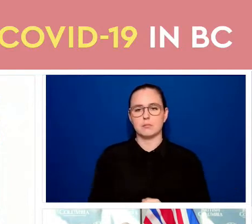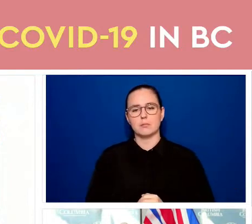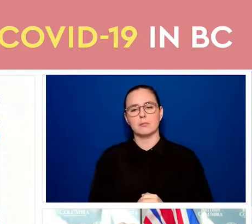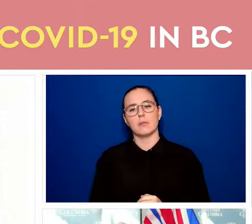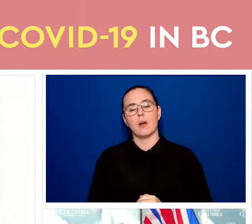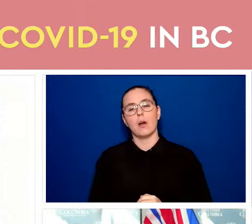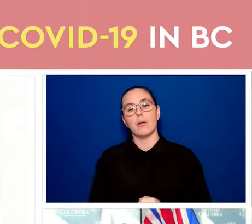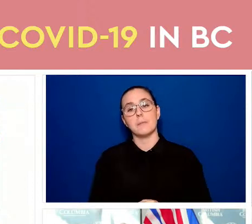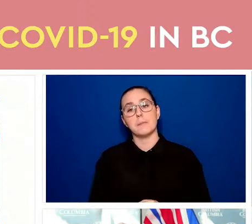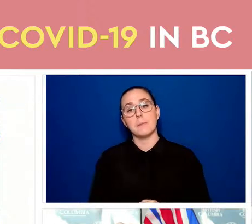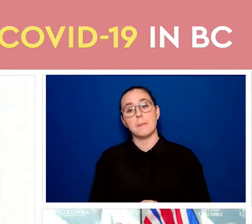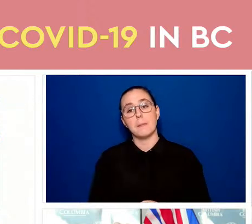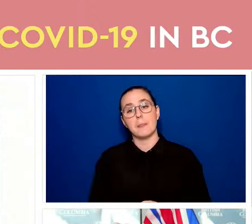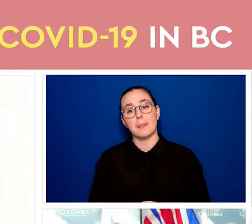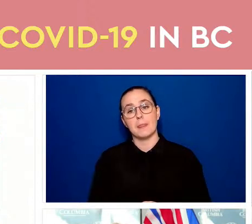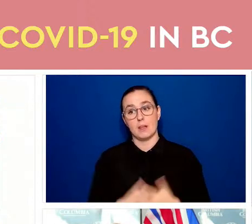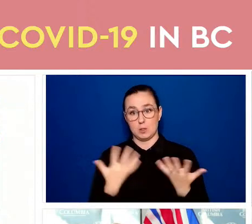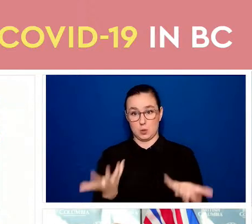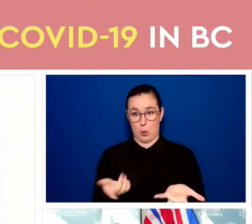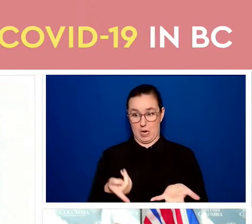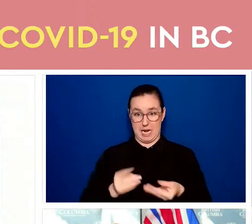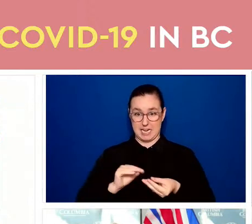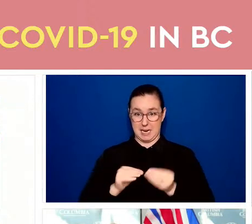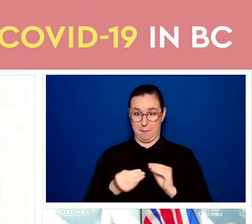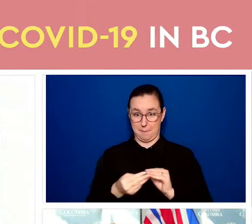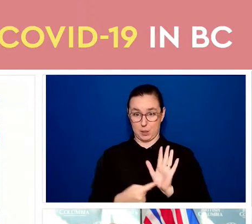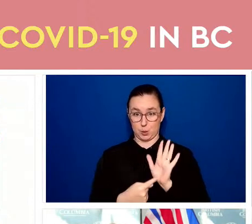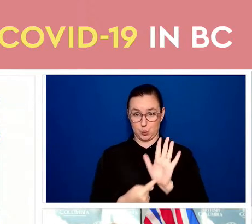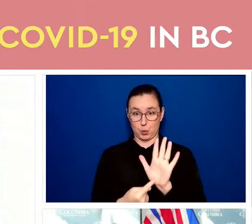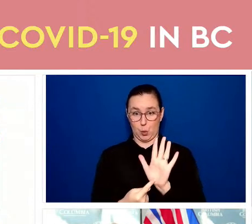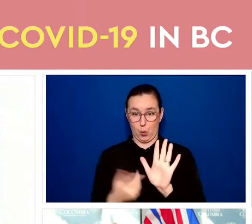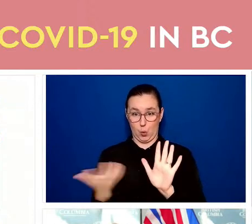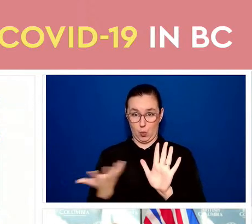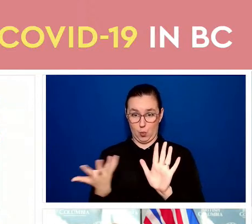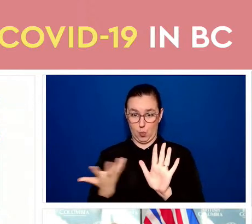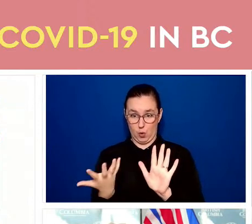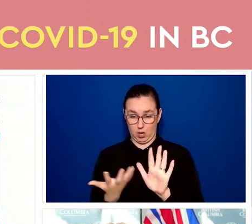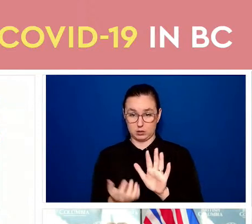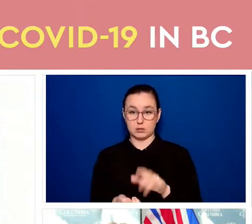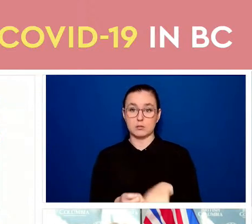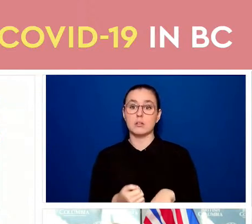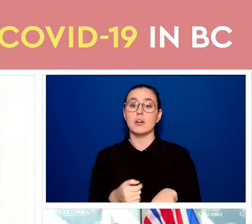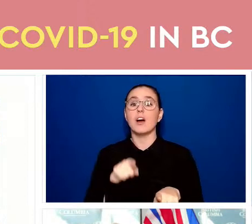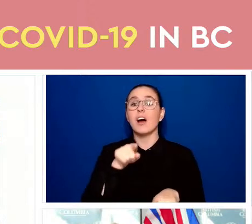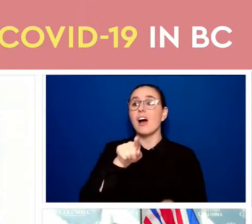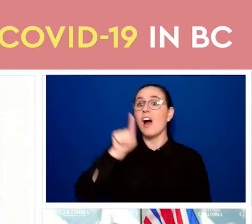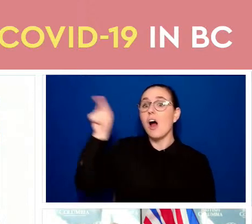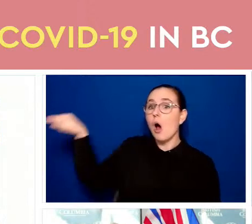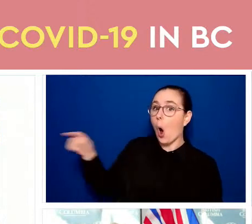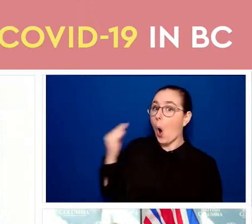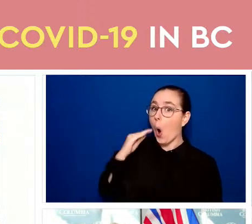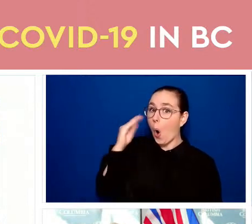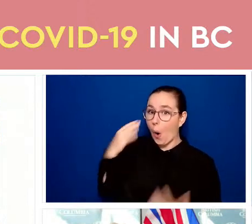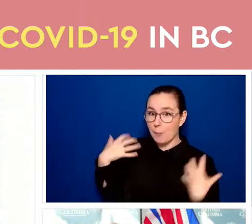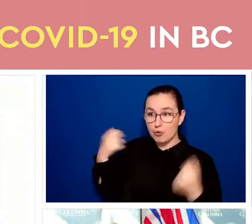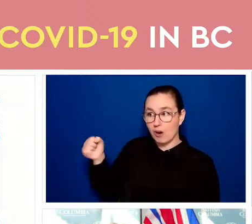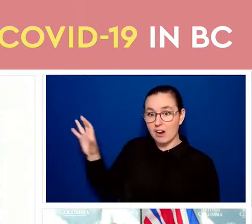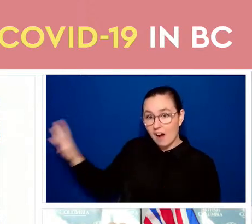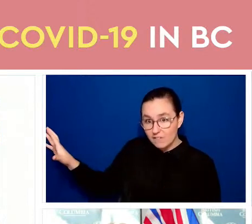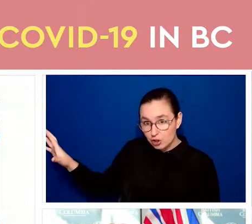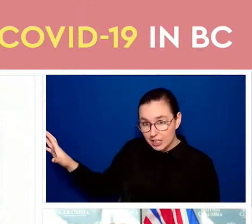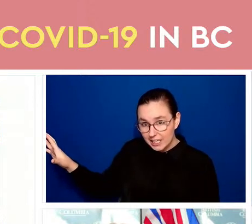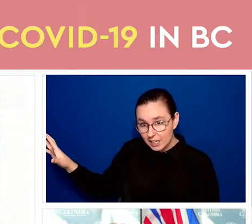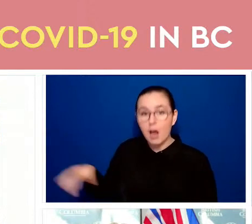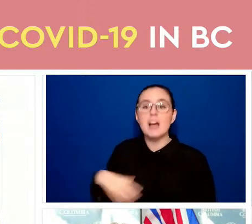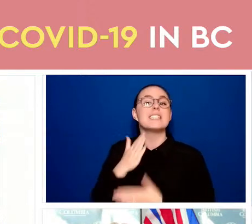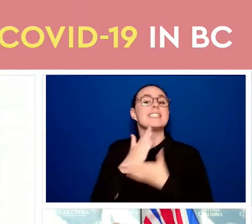virus. So while some people are recovering at home after they're no longer an active case, there are also people who are recovering in hospital.